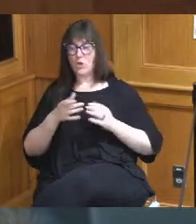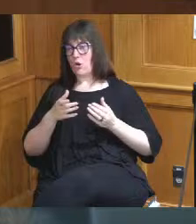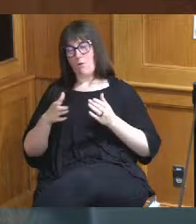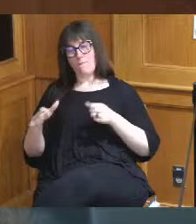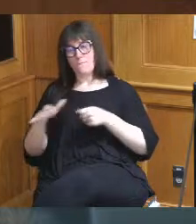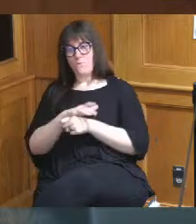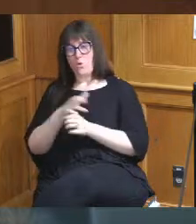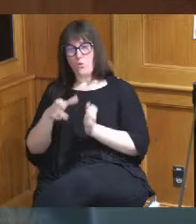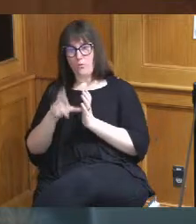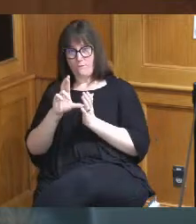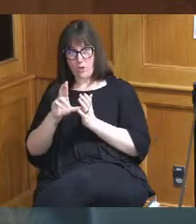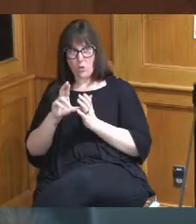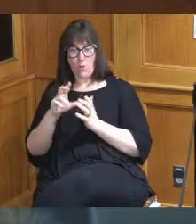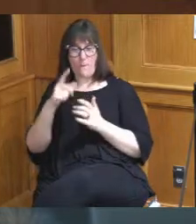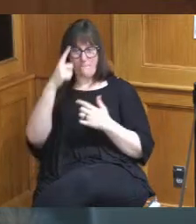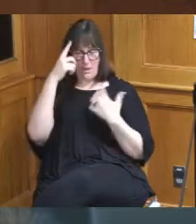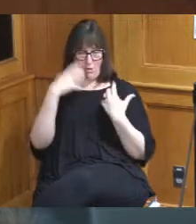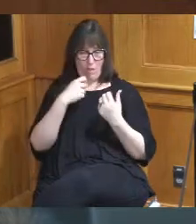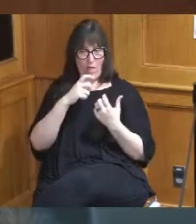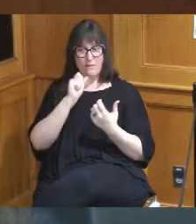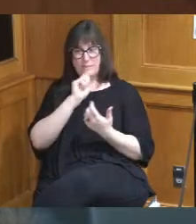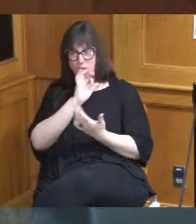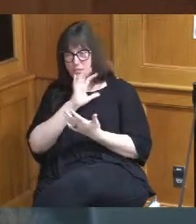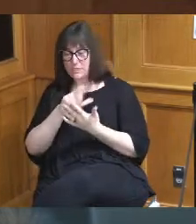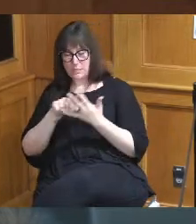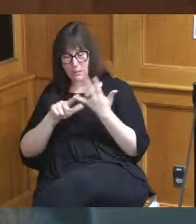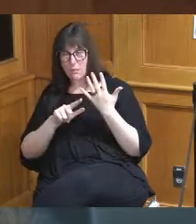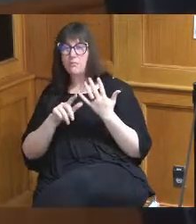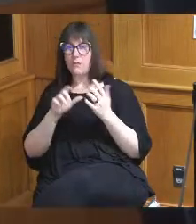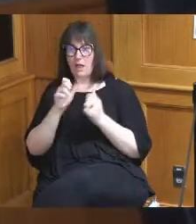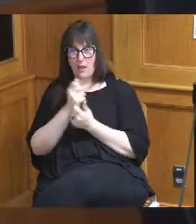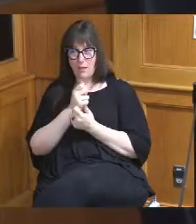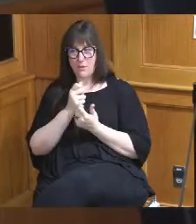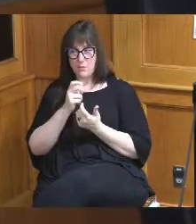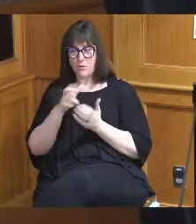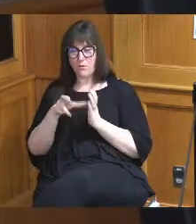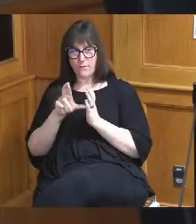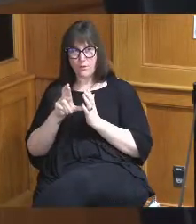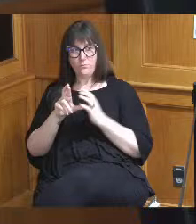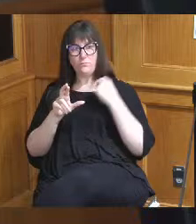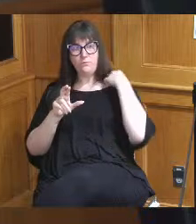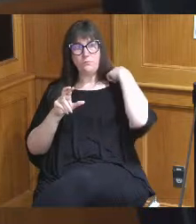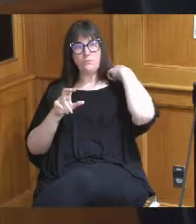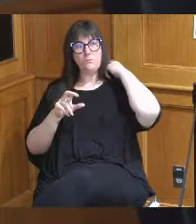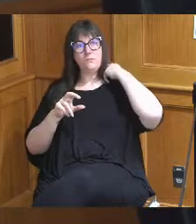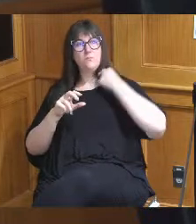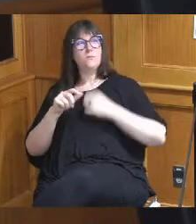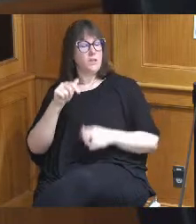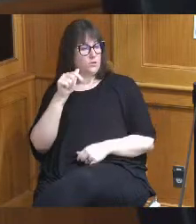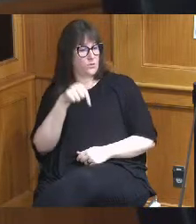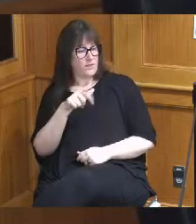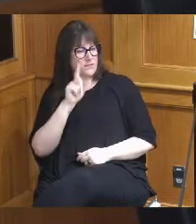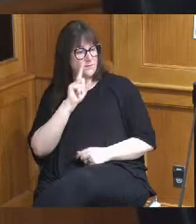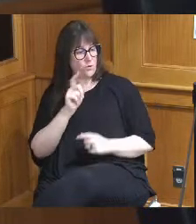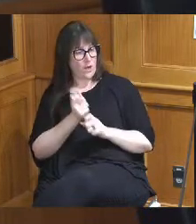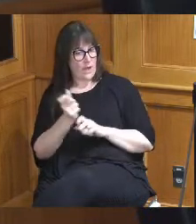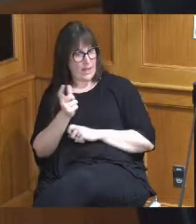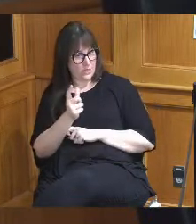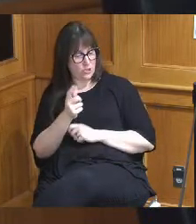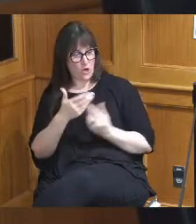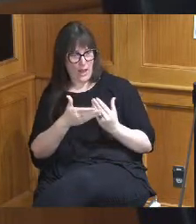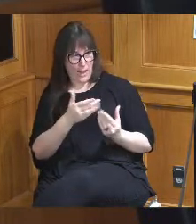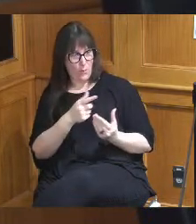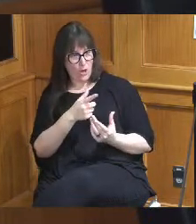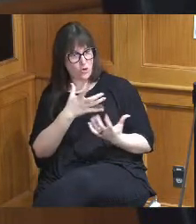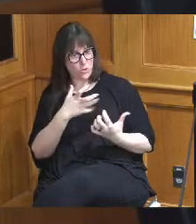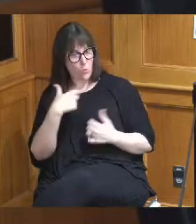That's indigent care, mental health, and seniors. Okay, so this one is slated to be considered for next year anyway. You're just